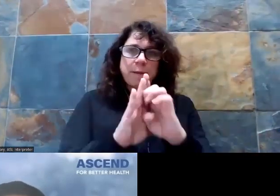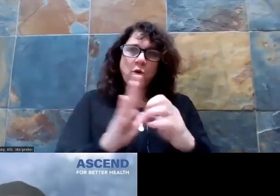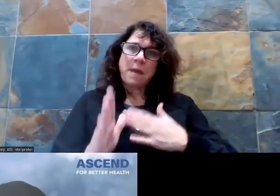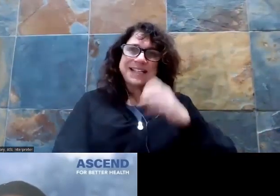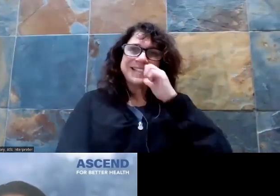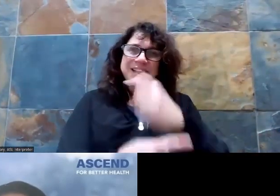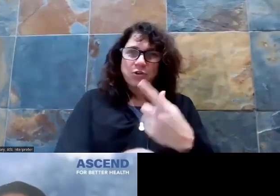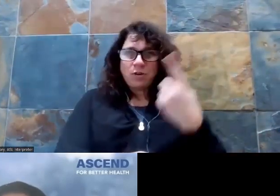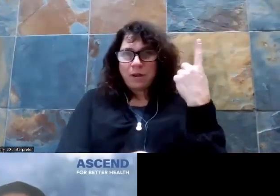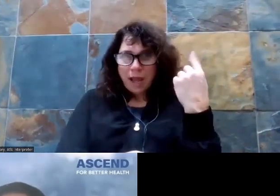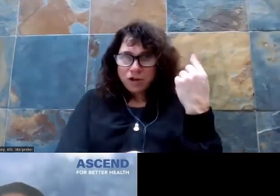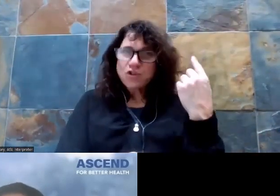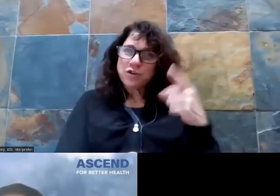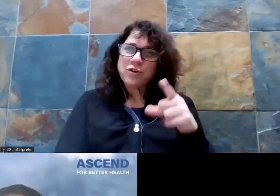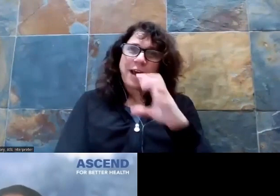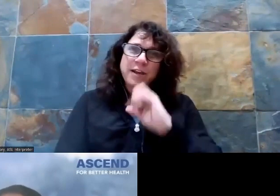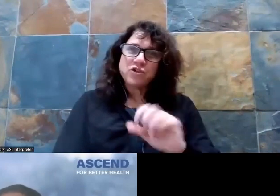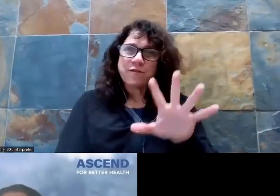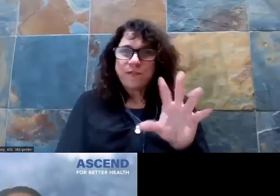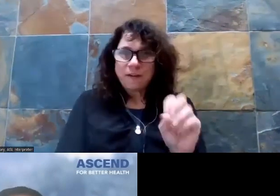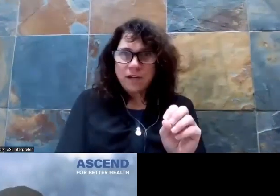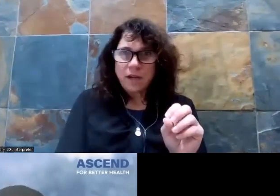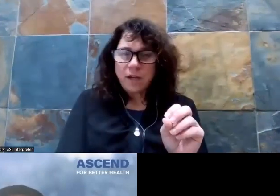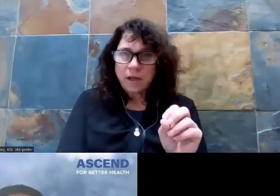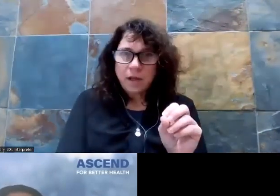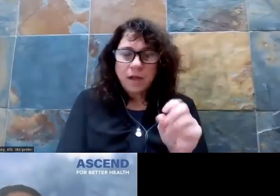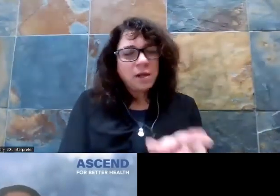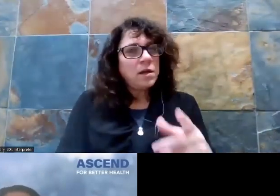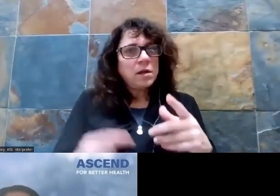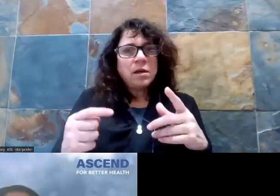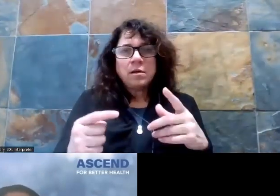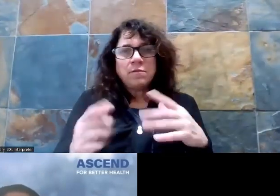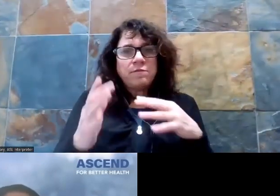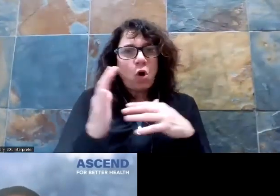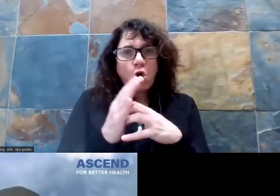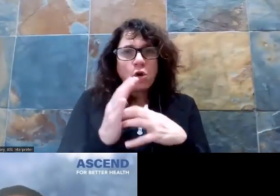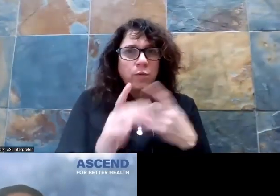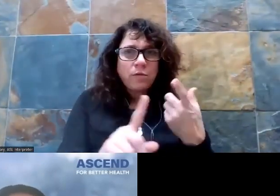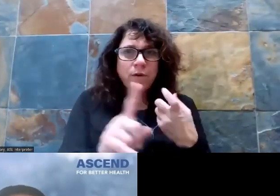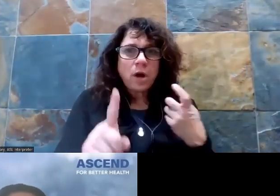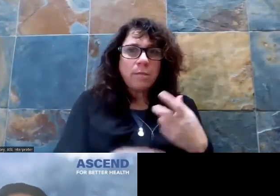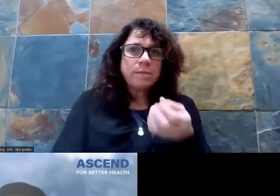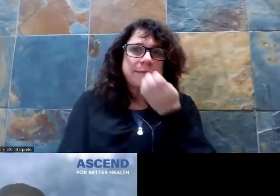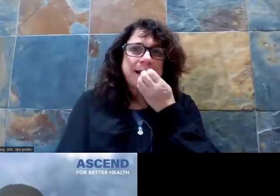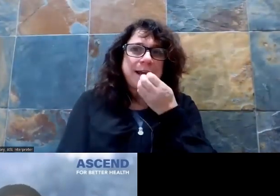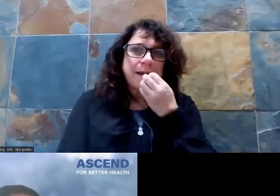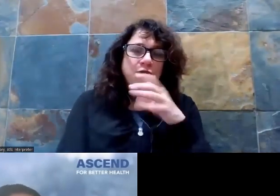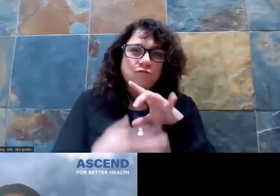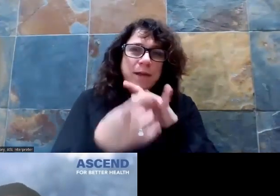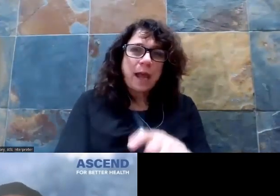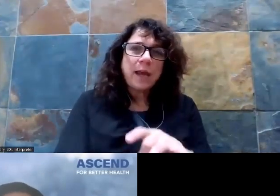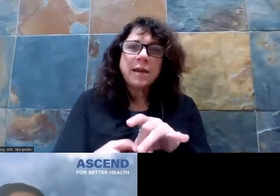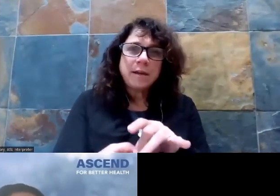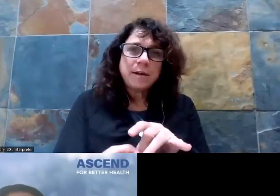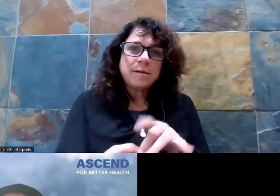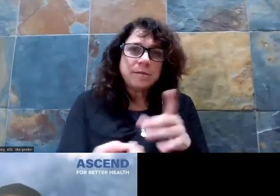sister just last year at age 50, vulnerable from diet-related diseases like